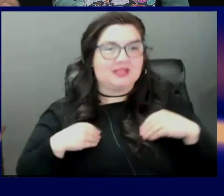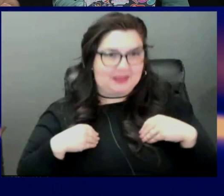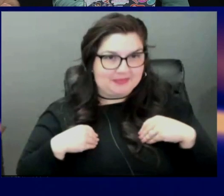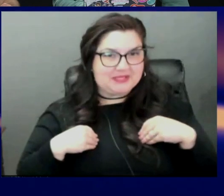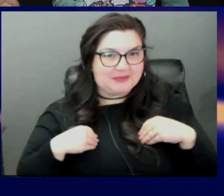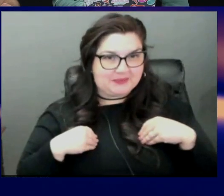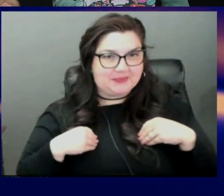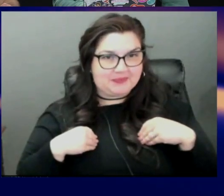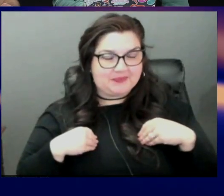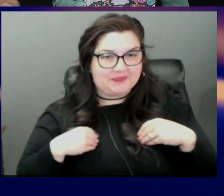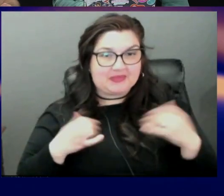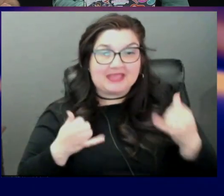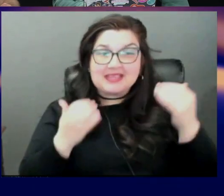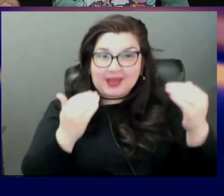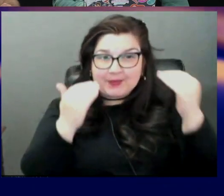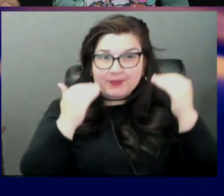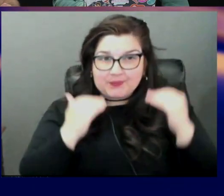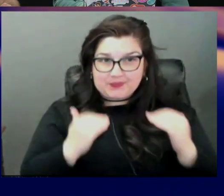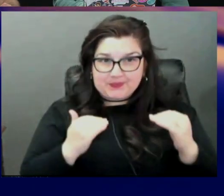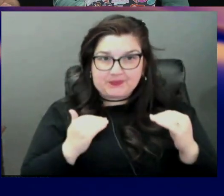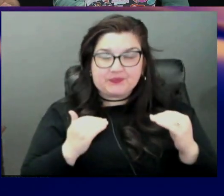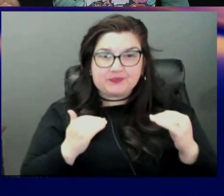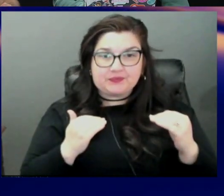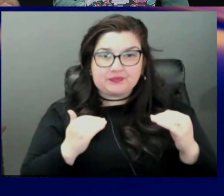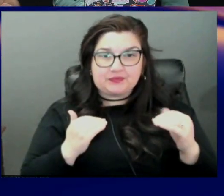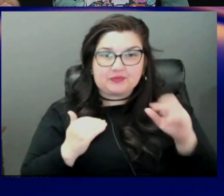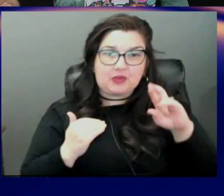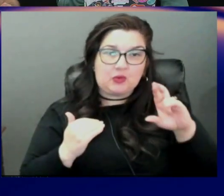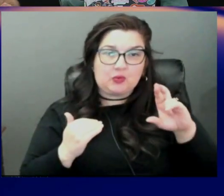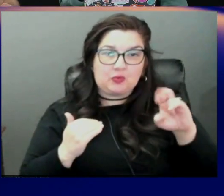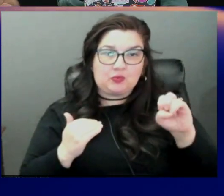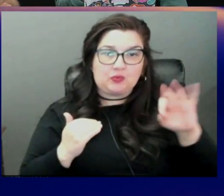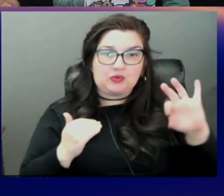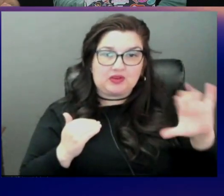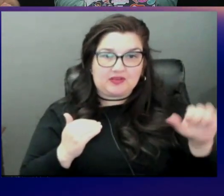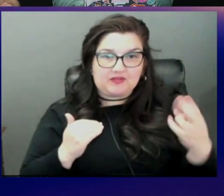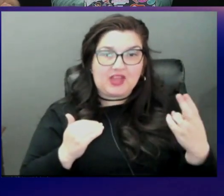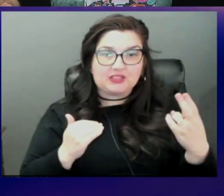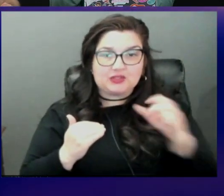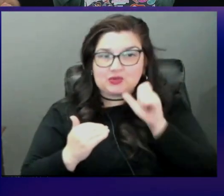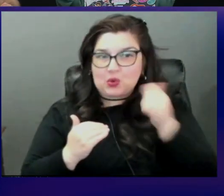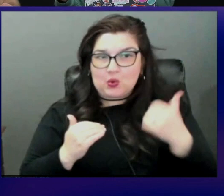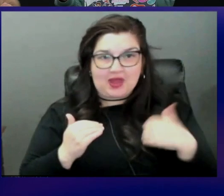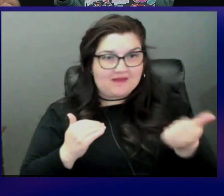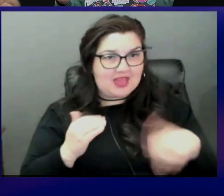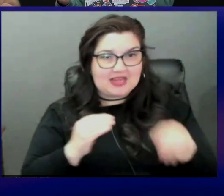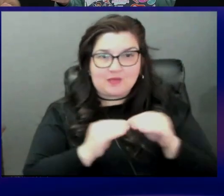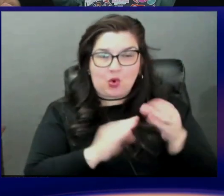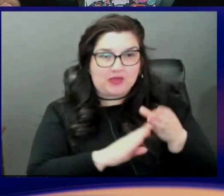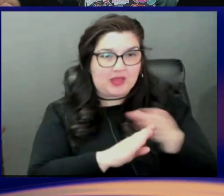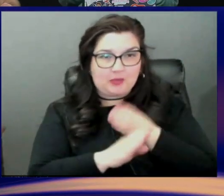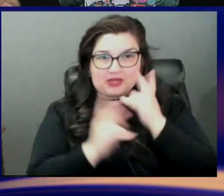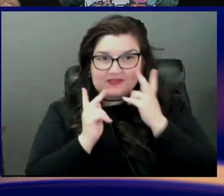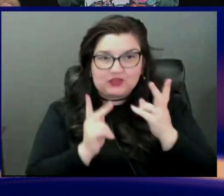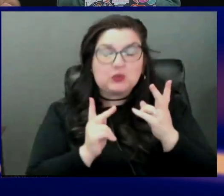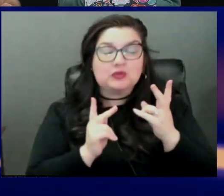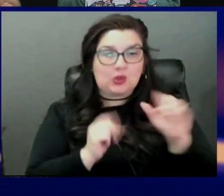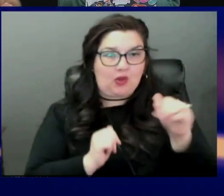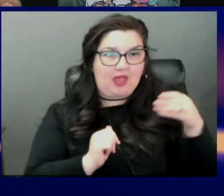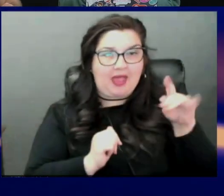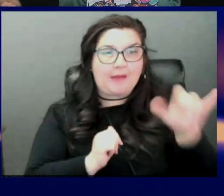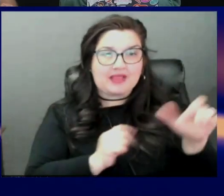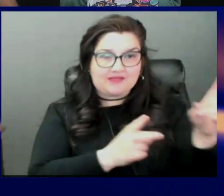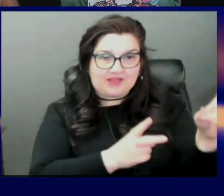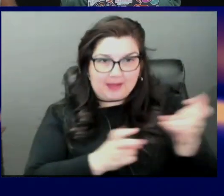And then once it refreshes, now we don't have those anymore in the previewer. So if I did an Amplify pull, I would get these new